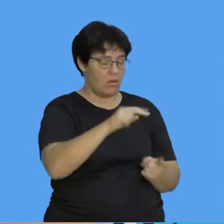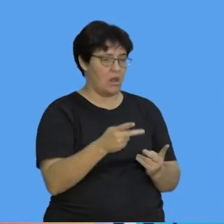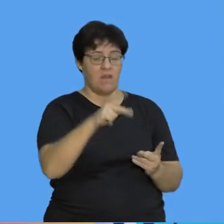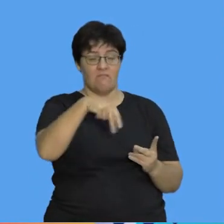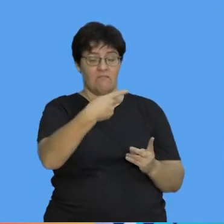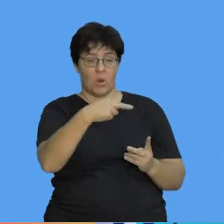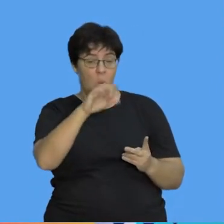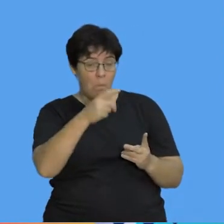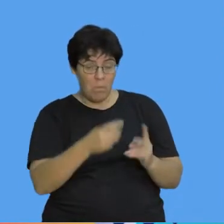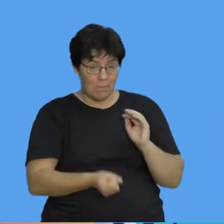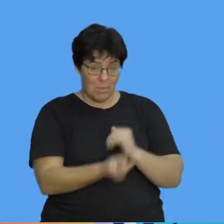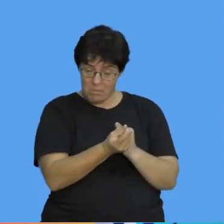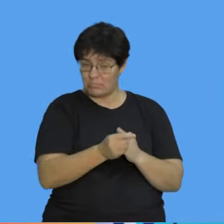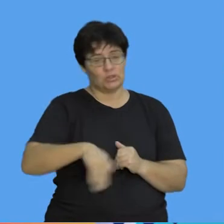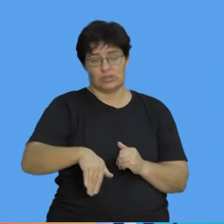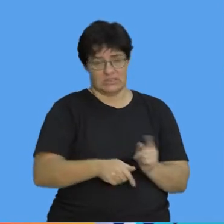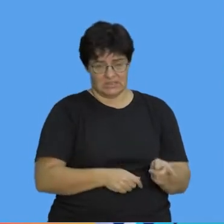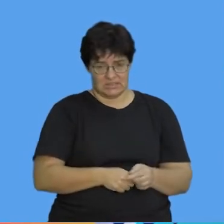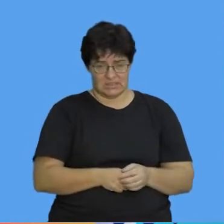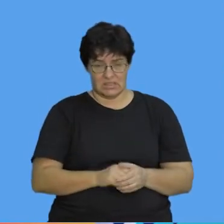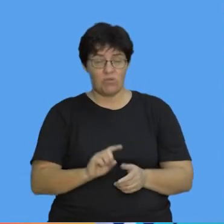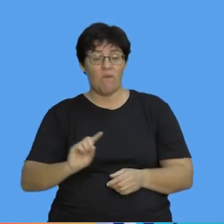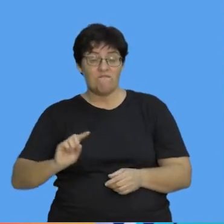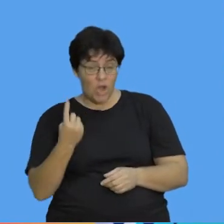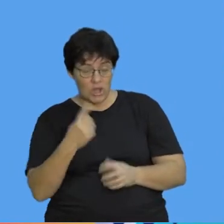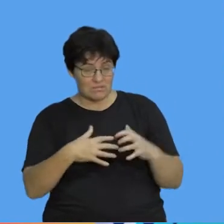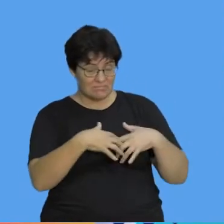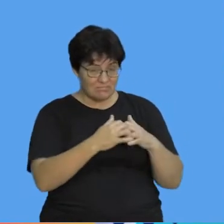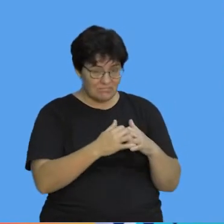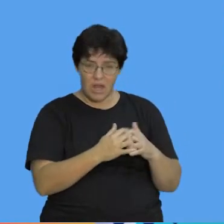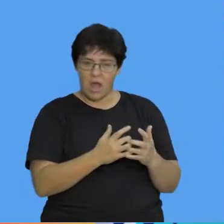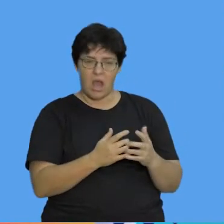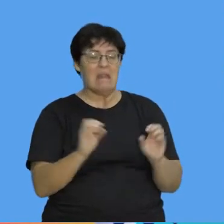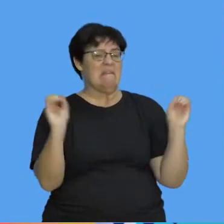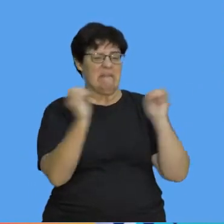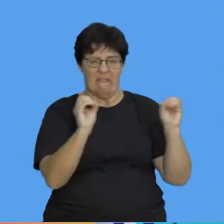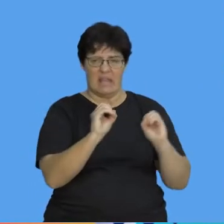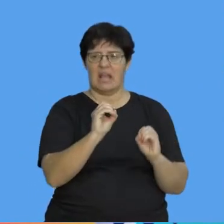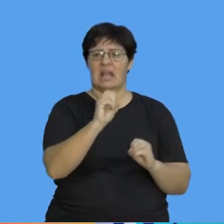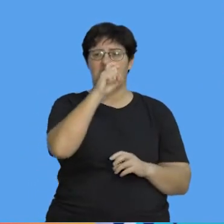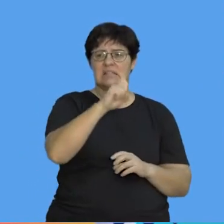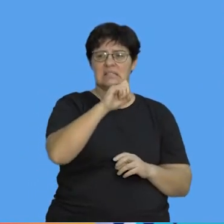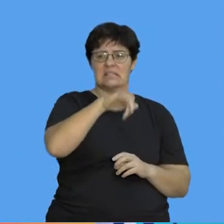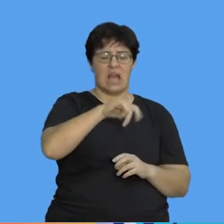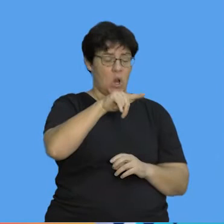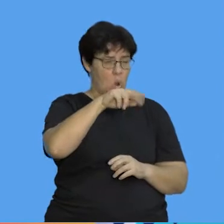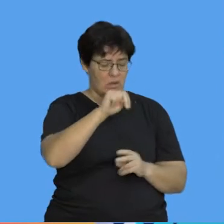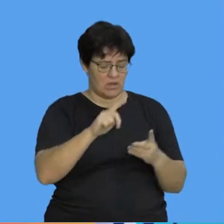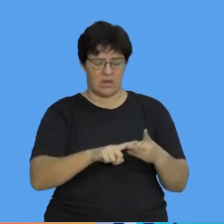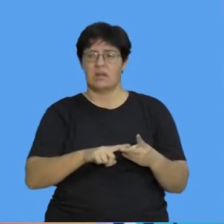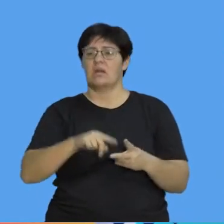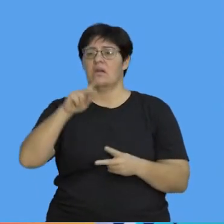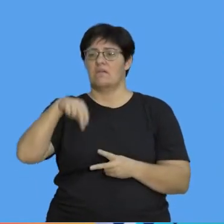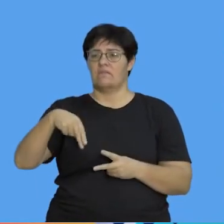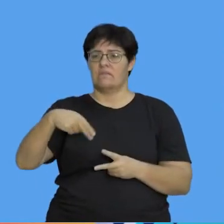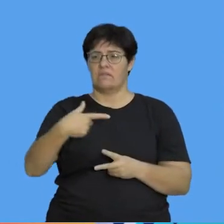our first group of plants is very simple. They don't have any xylem or phloem. And this is